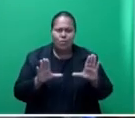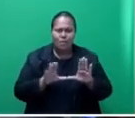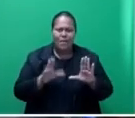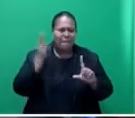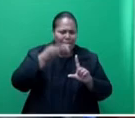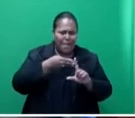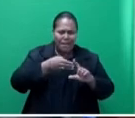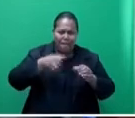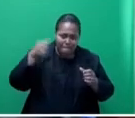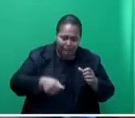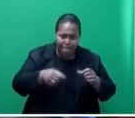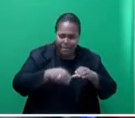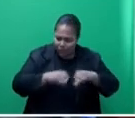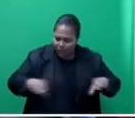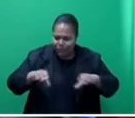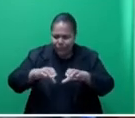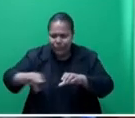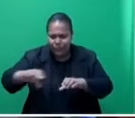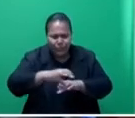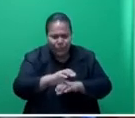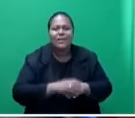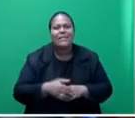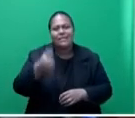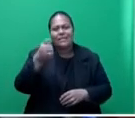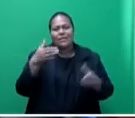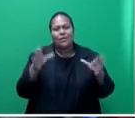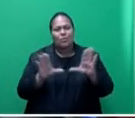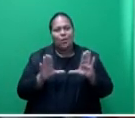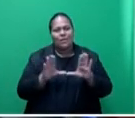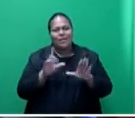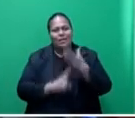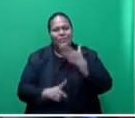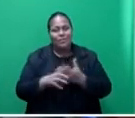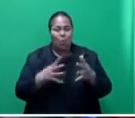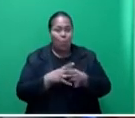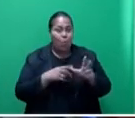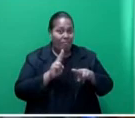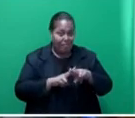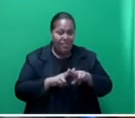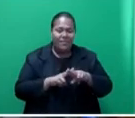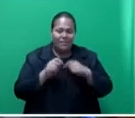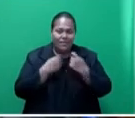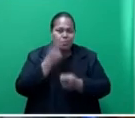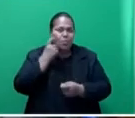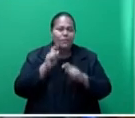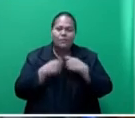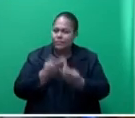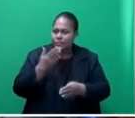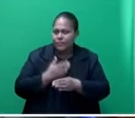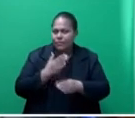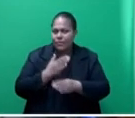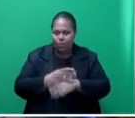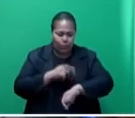pumps, which affected the Matovo water treatment plant in Singatoka. The WEF team has been working around the clock to clear the blocked